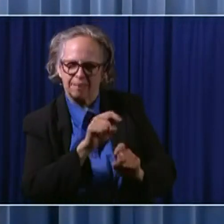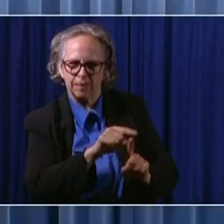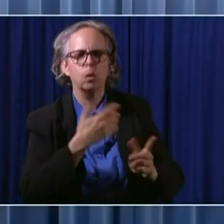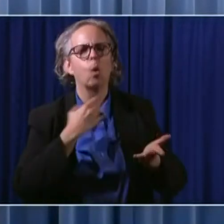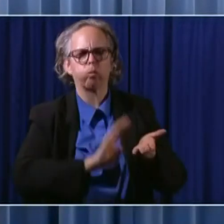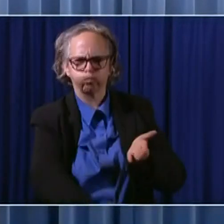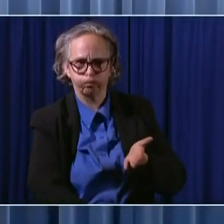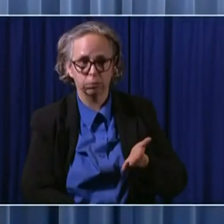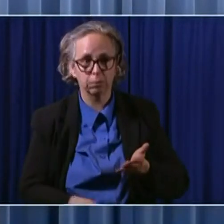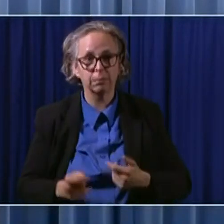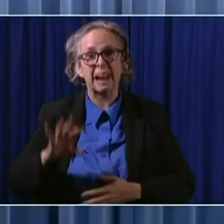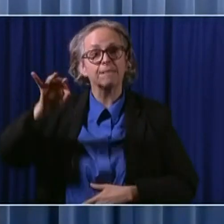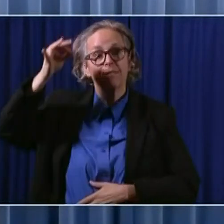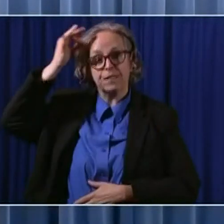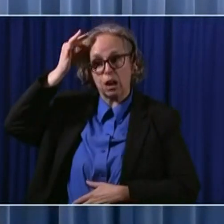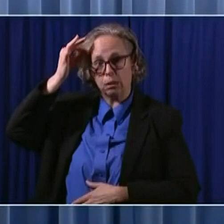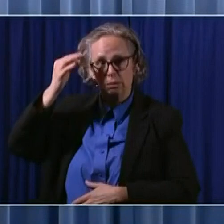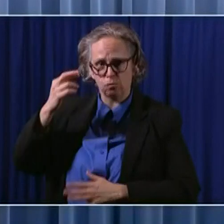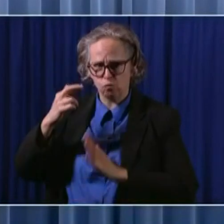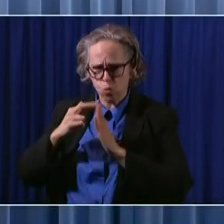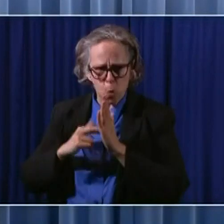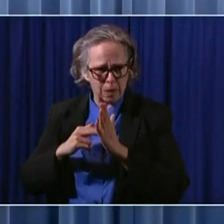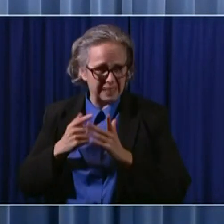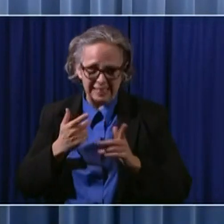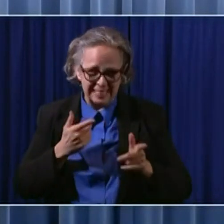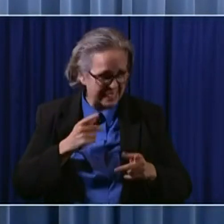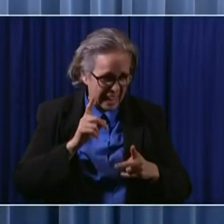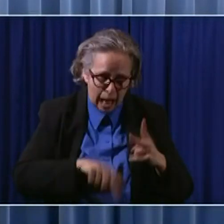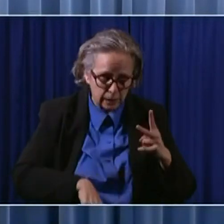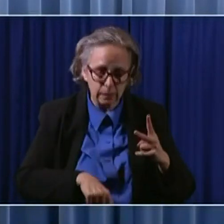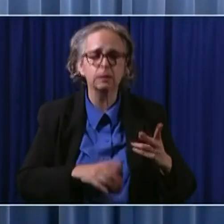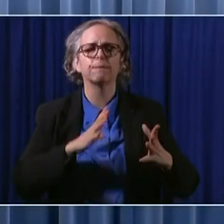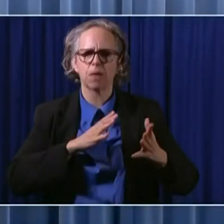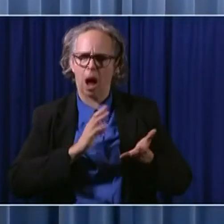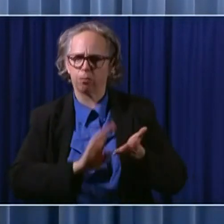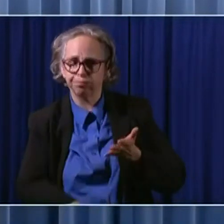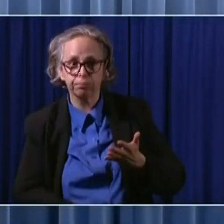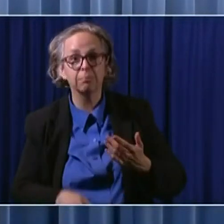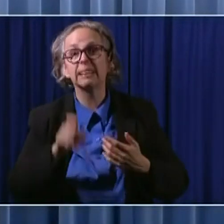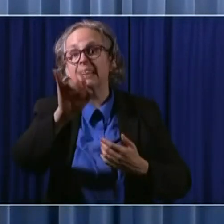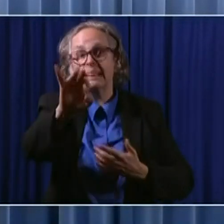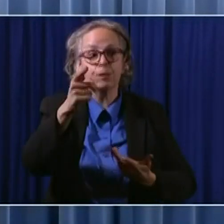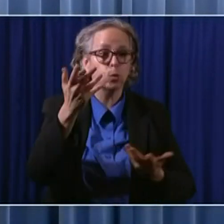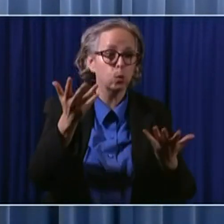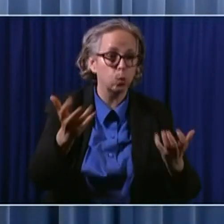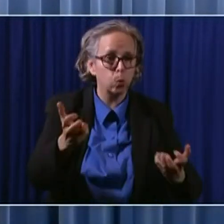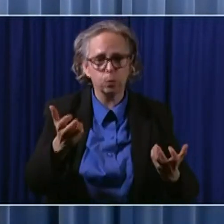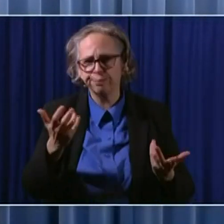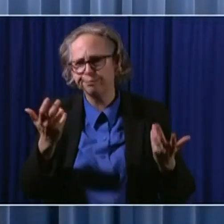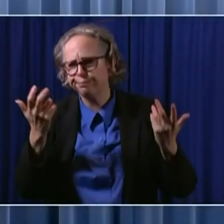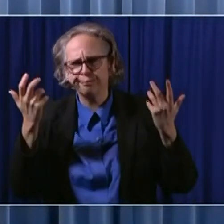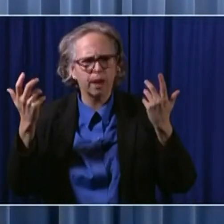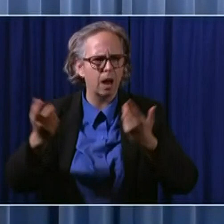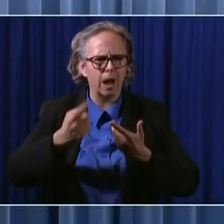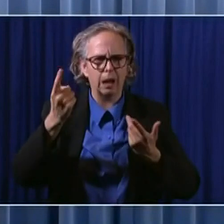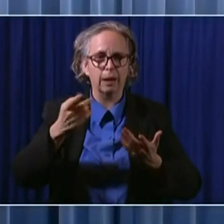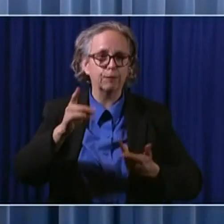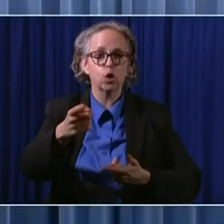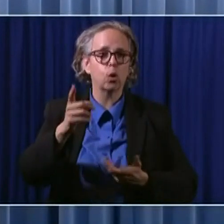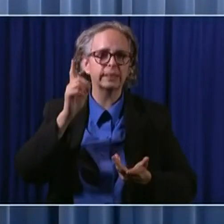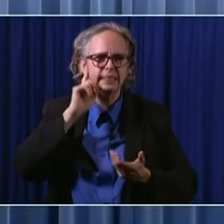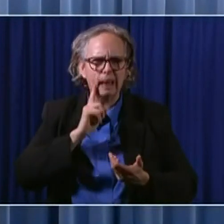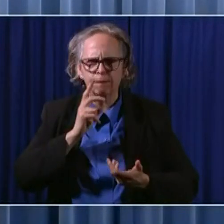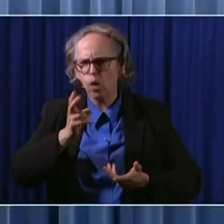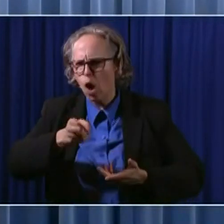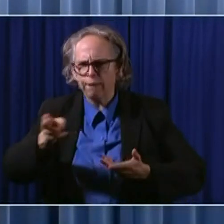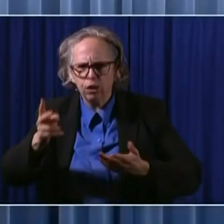regulations, if communicating with the hearing if they are communicating with the hearing impaired, when alone in